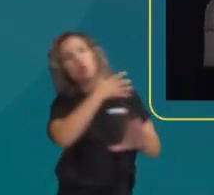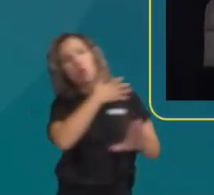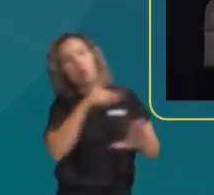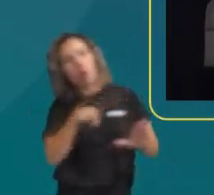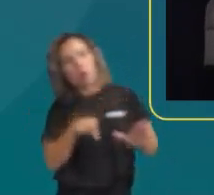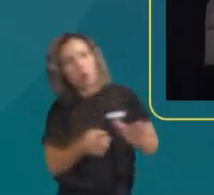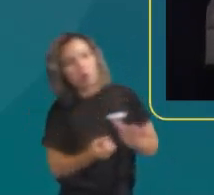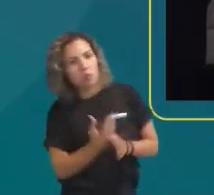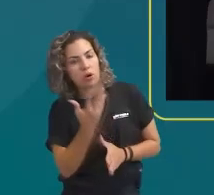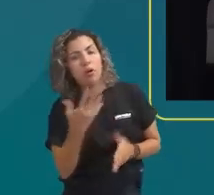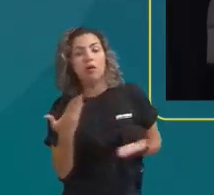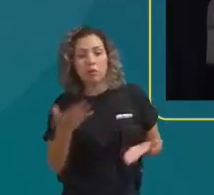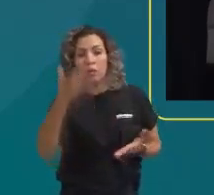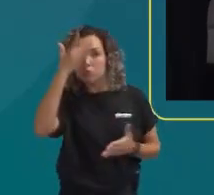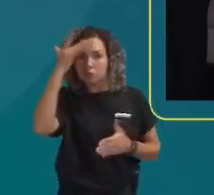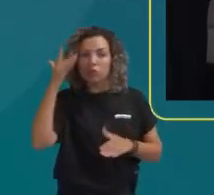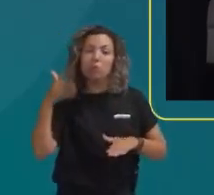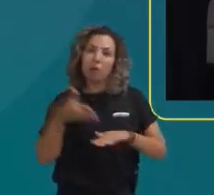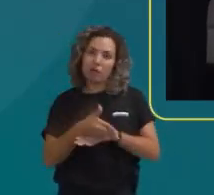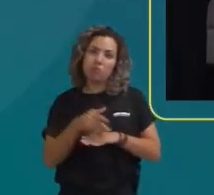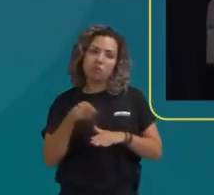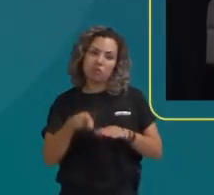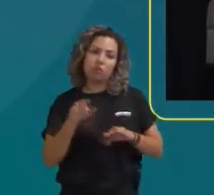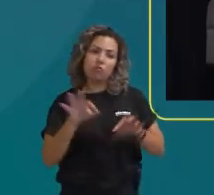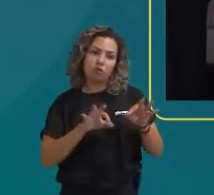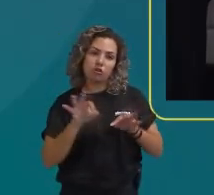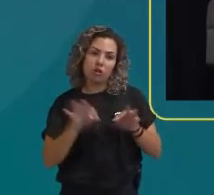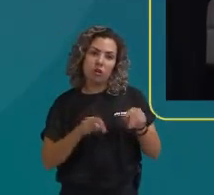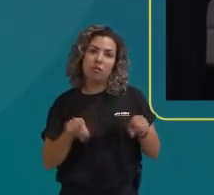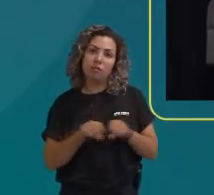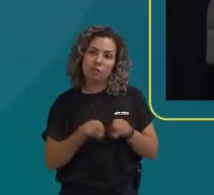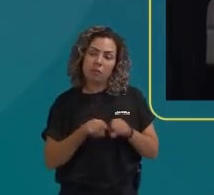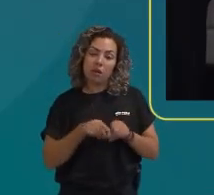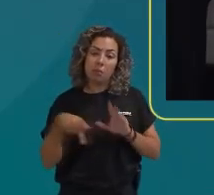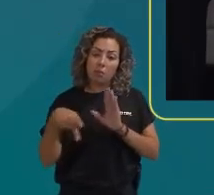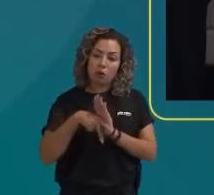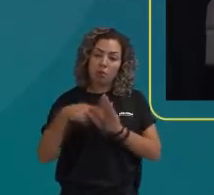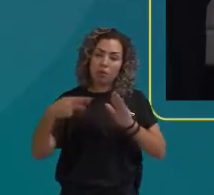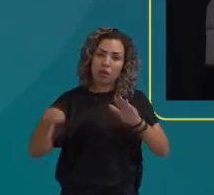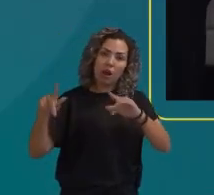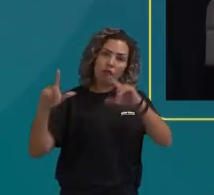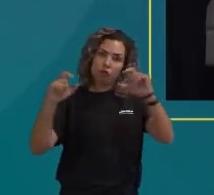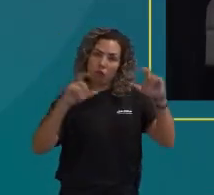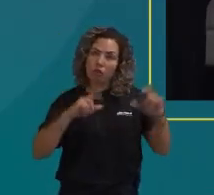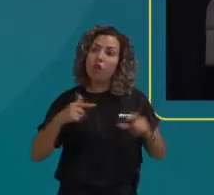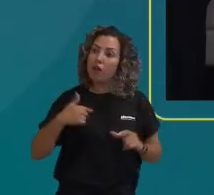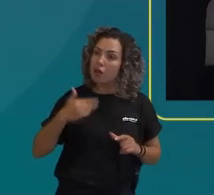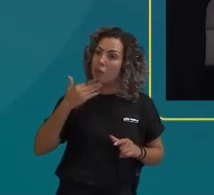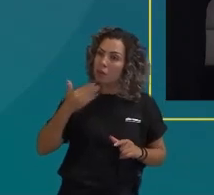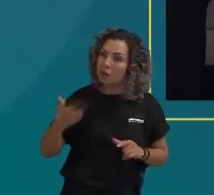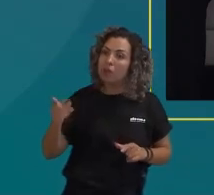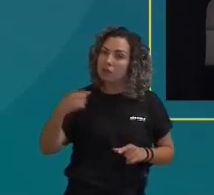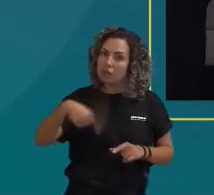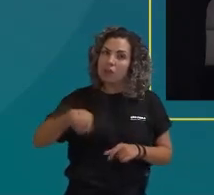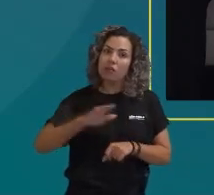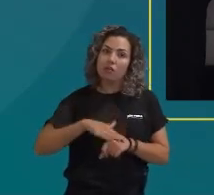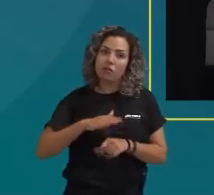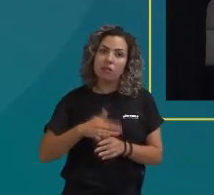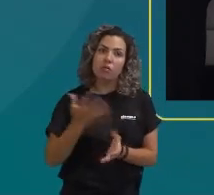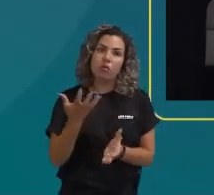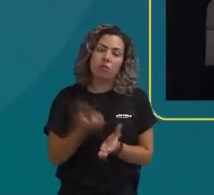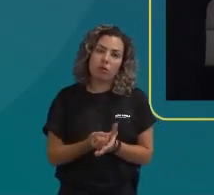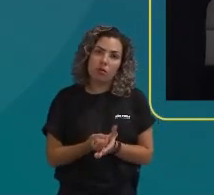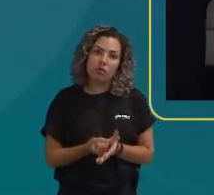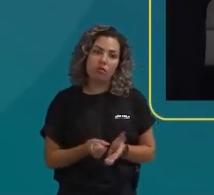in this particular, even the old photographs. We have asked people to even upload old photographs of the erstwhile canal that was